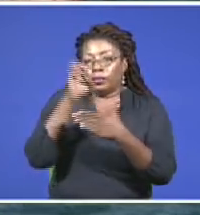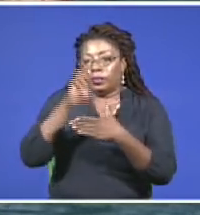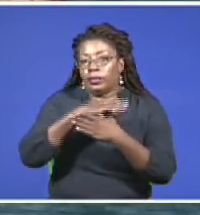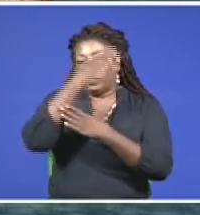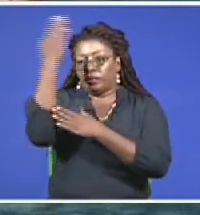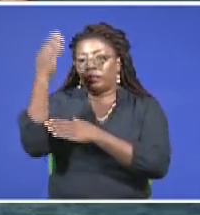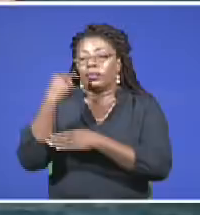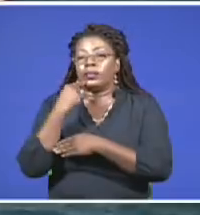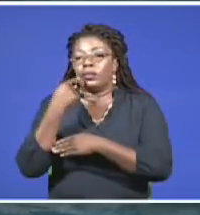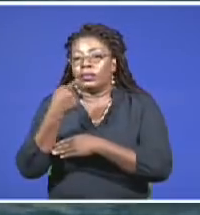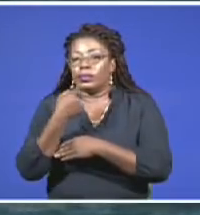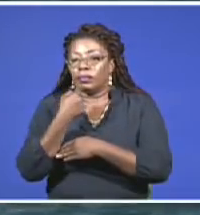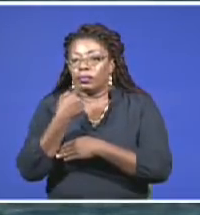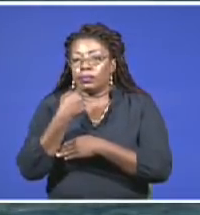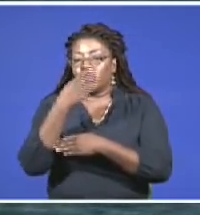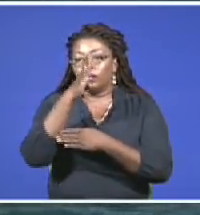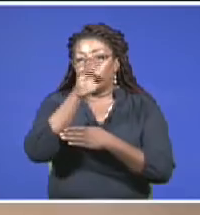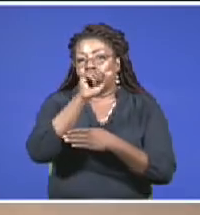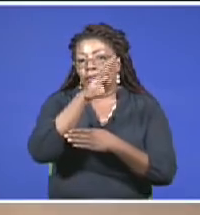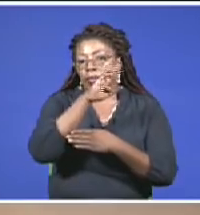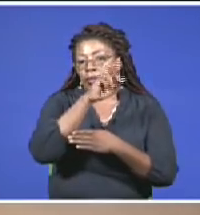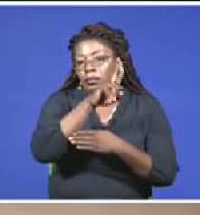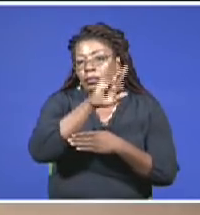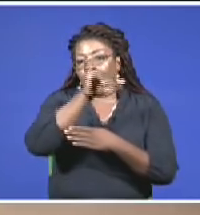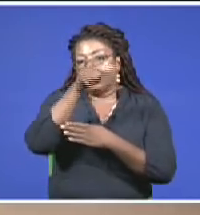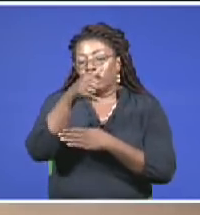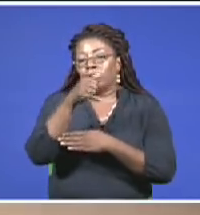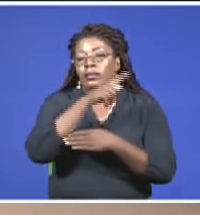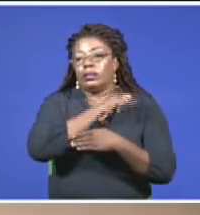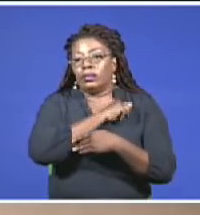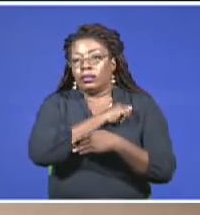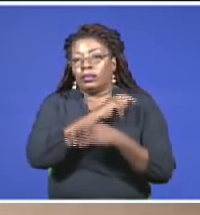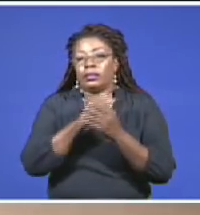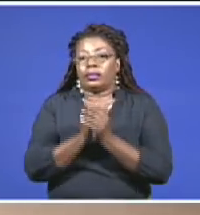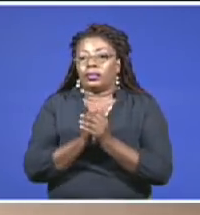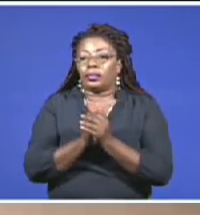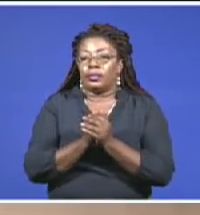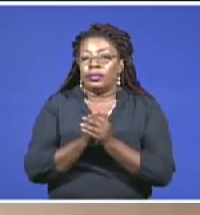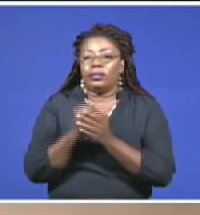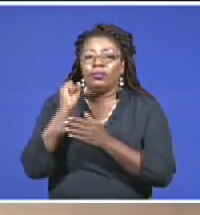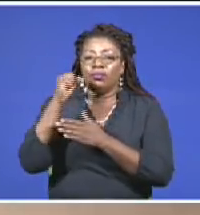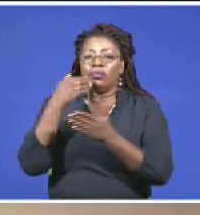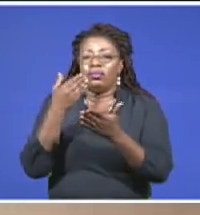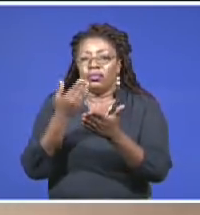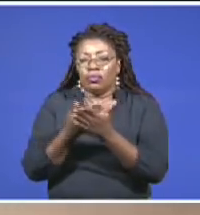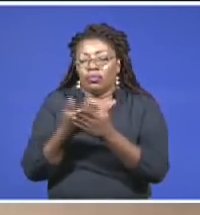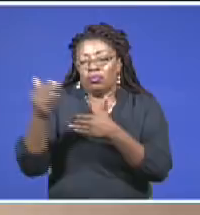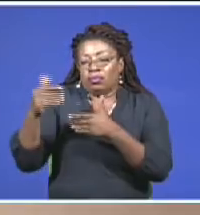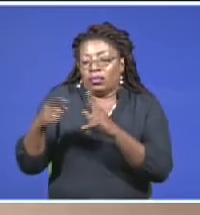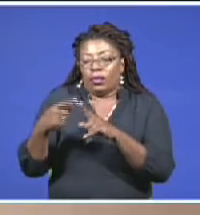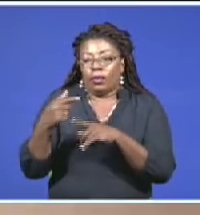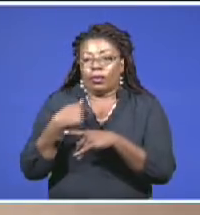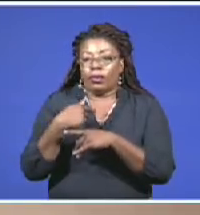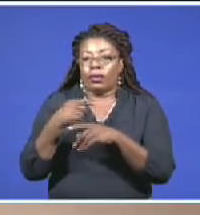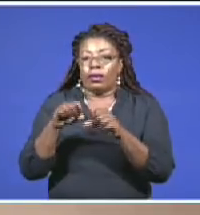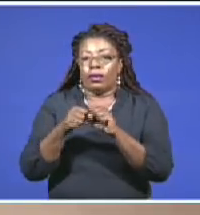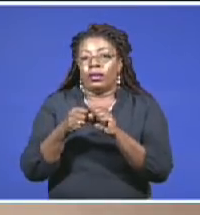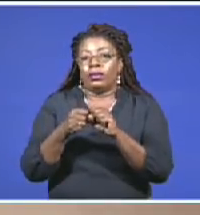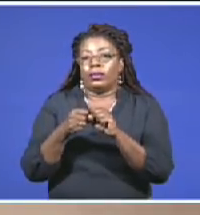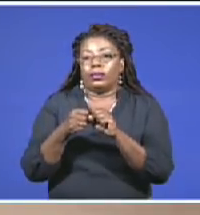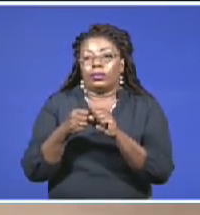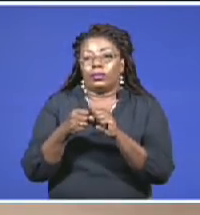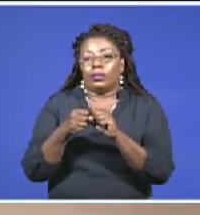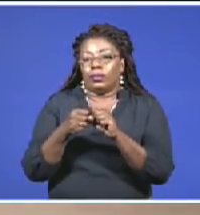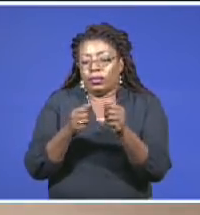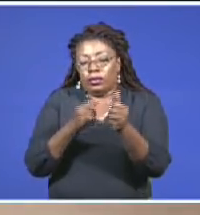A disappointed Barbara J. Johnson. The rest of always give me problem. She's the one next to me. And so she was behind me